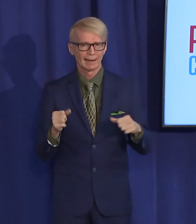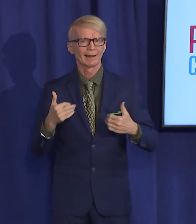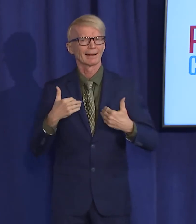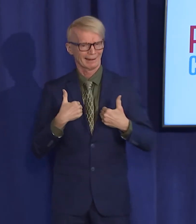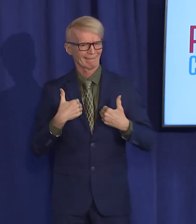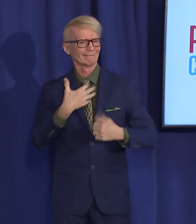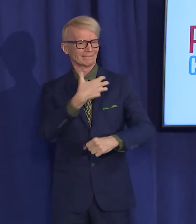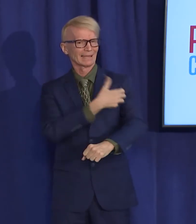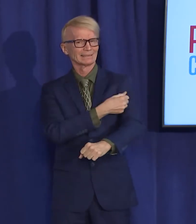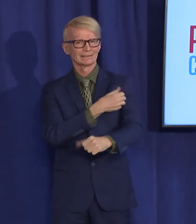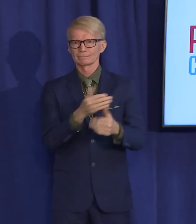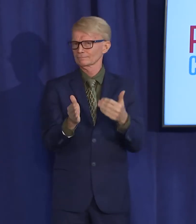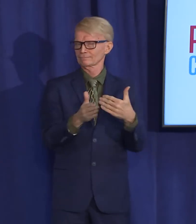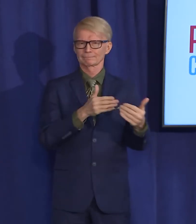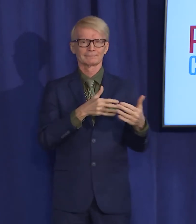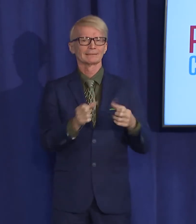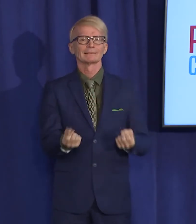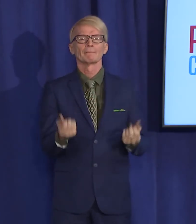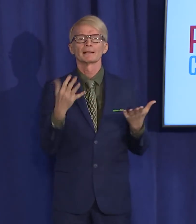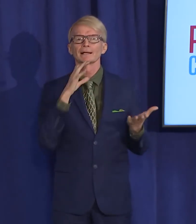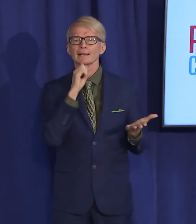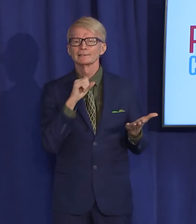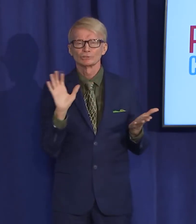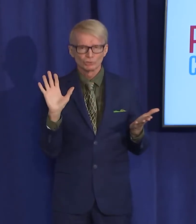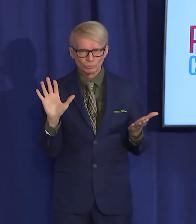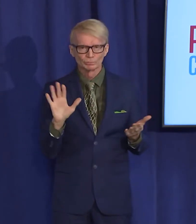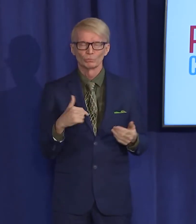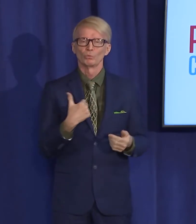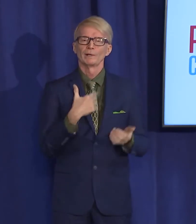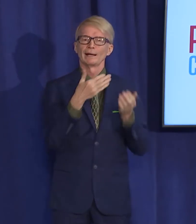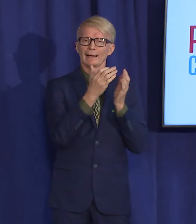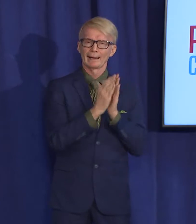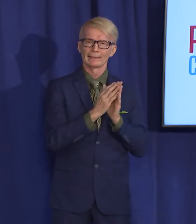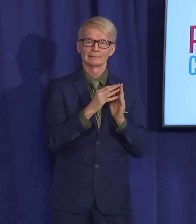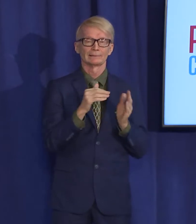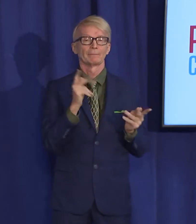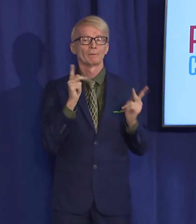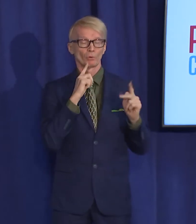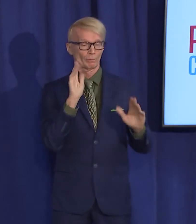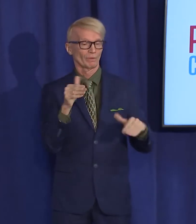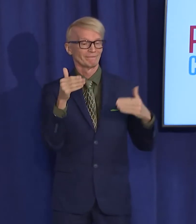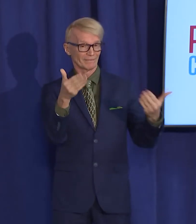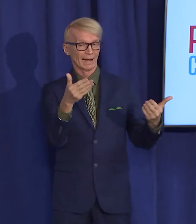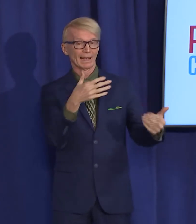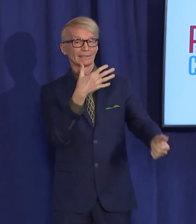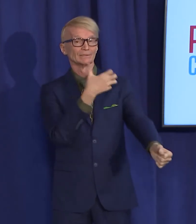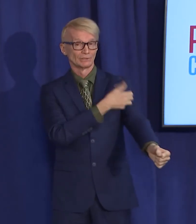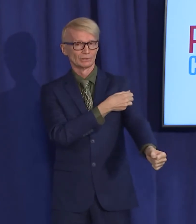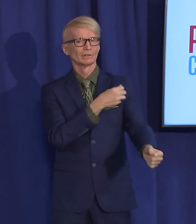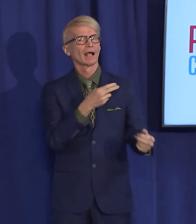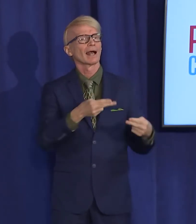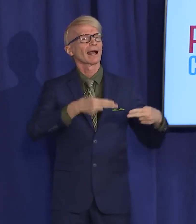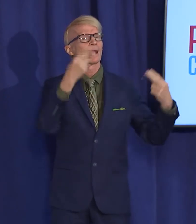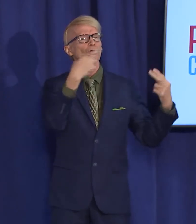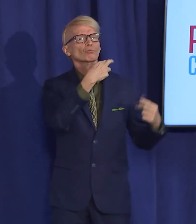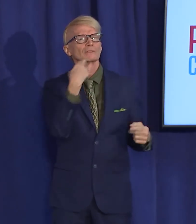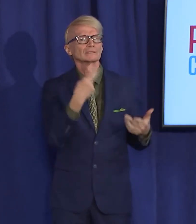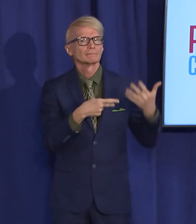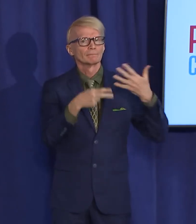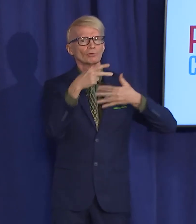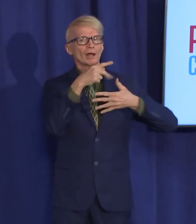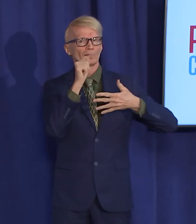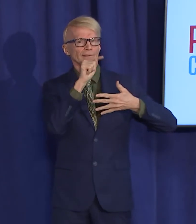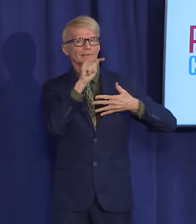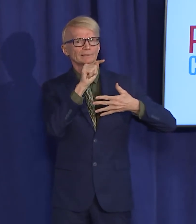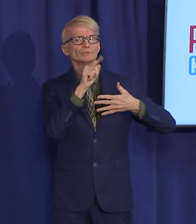vaccinated regardless of their age. And we've asked providers to please work to vaccinate their highest risk people first, first. They're best able